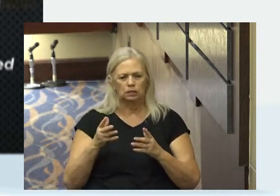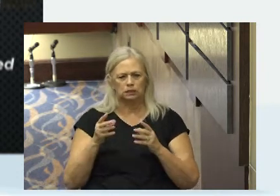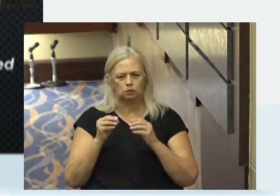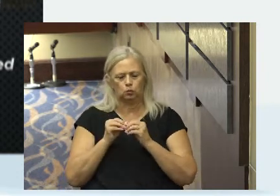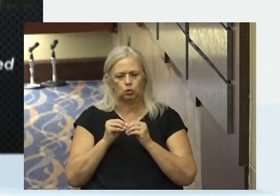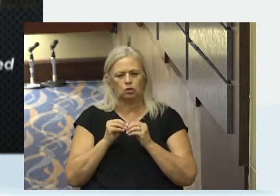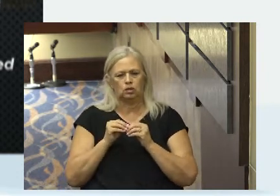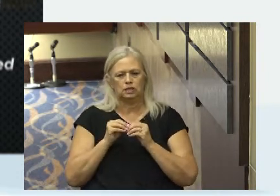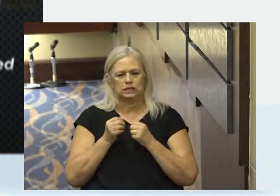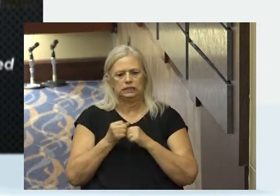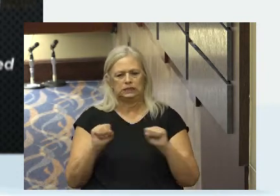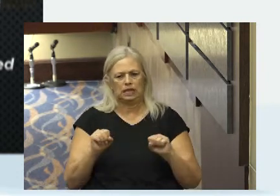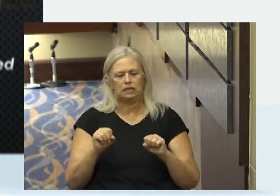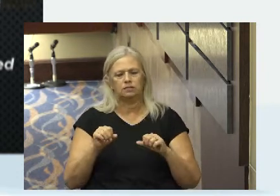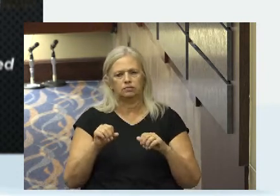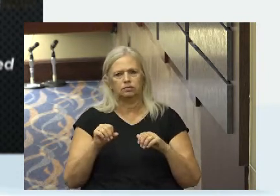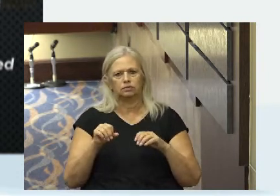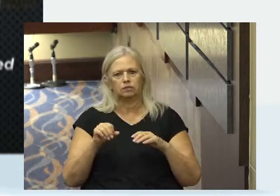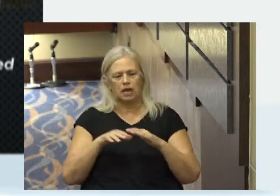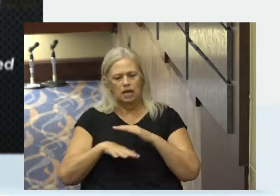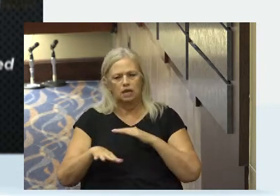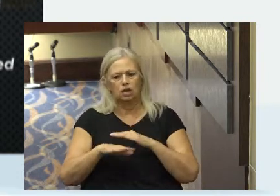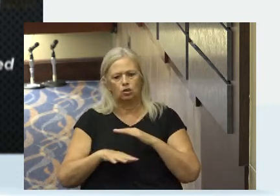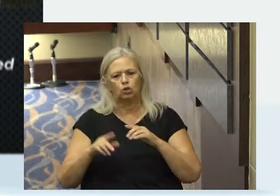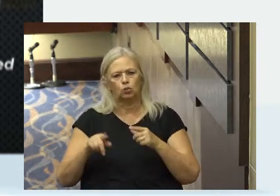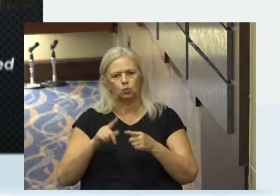they were walking underneath the interstate.